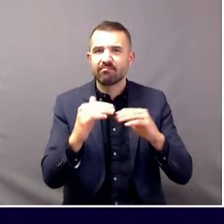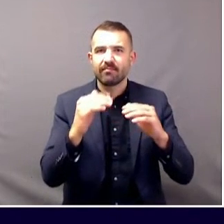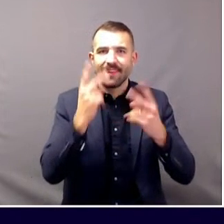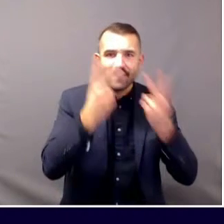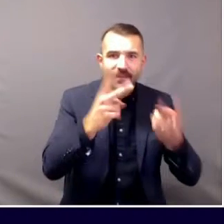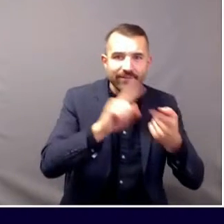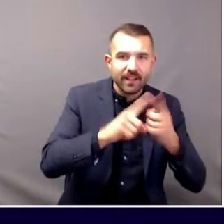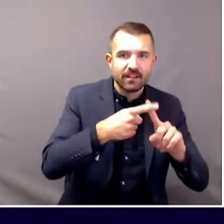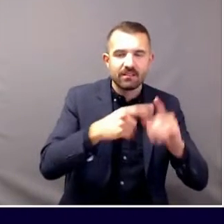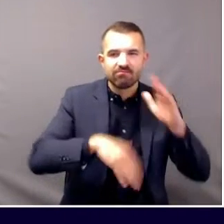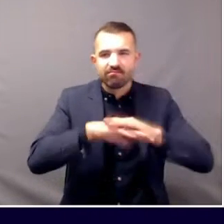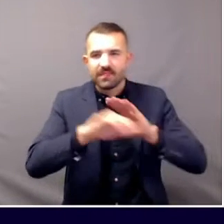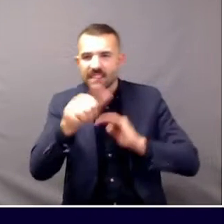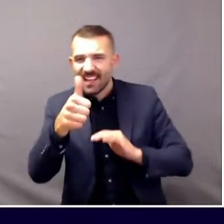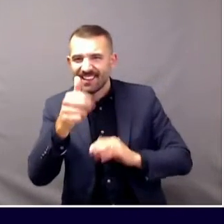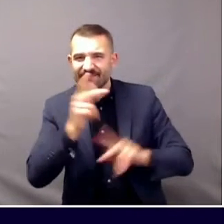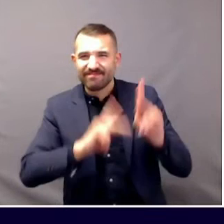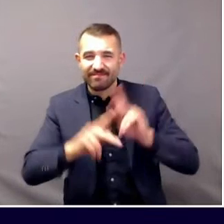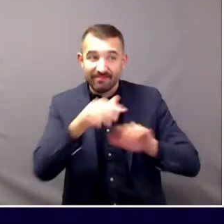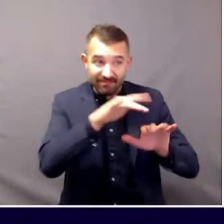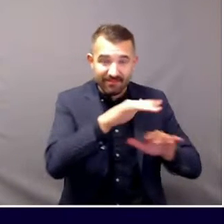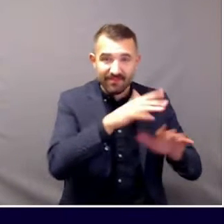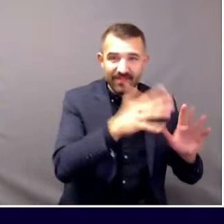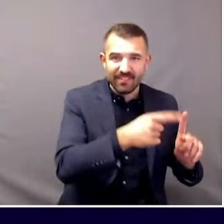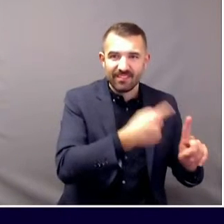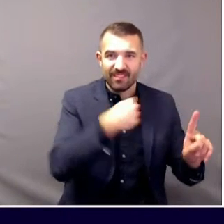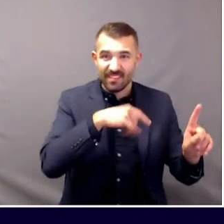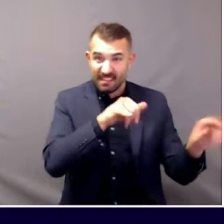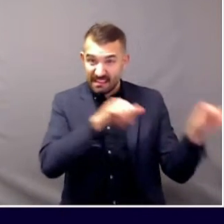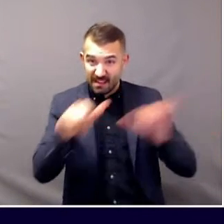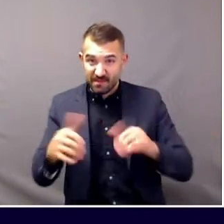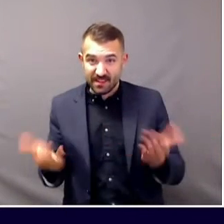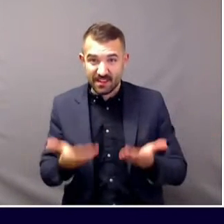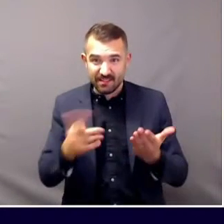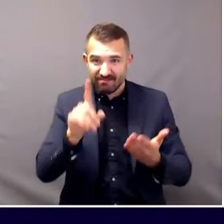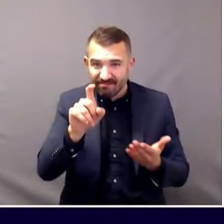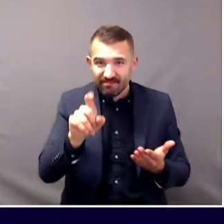we don't have go ahead. we don't have any specific announcements at this time. We are